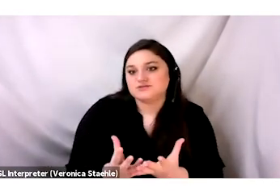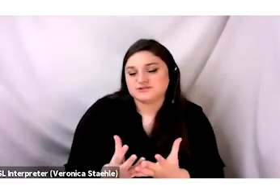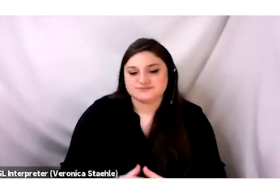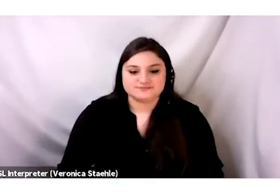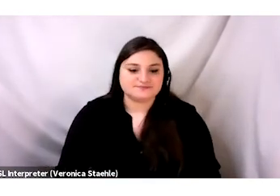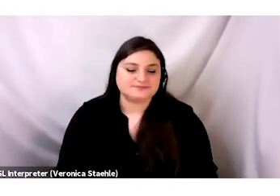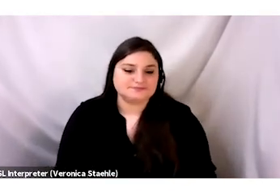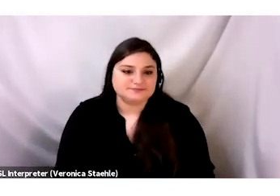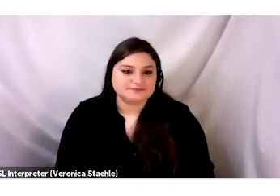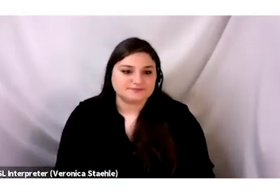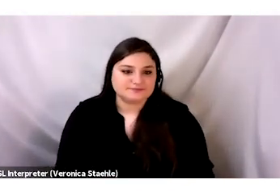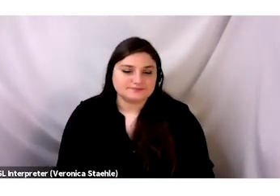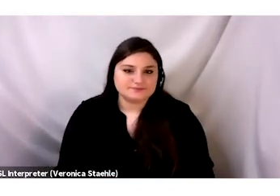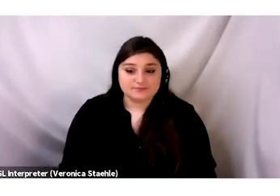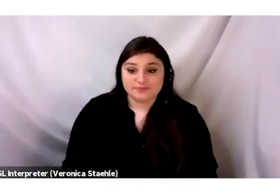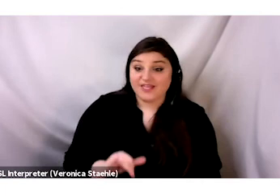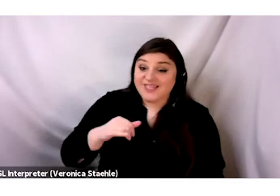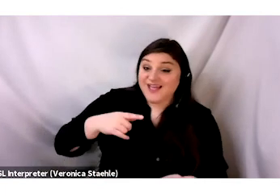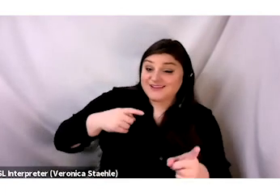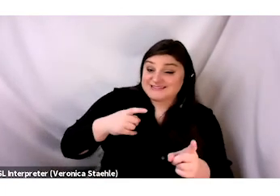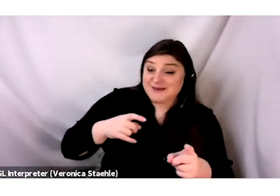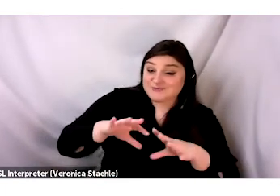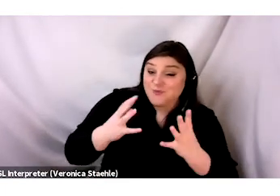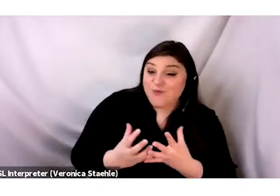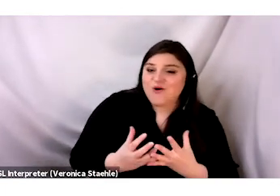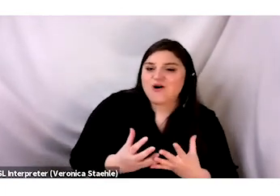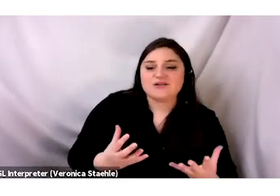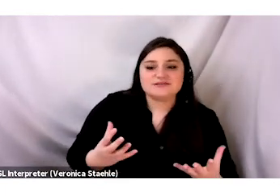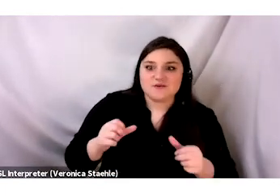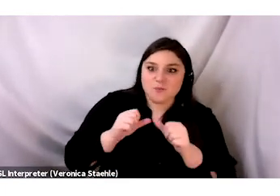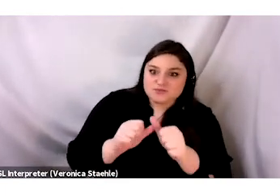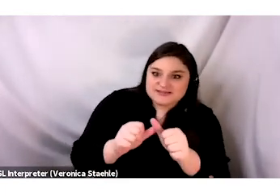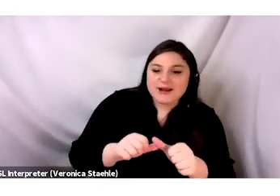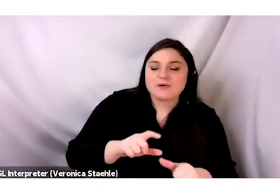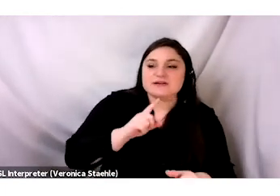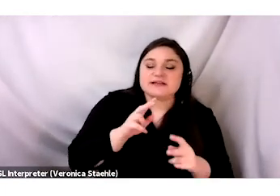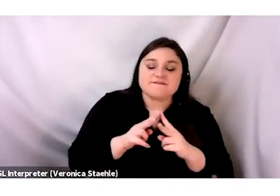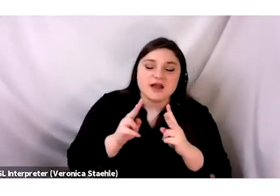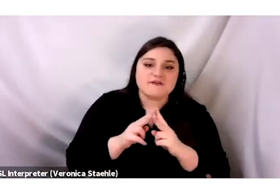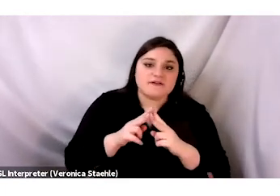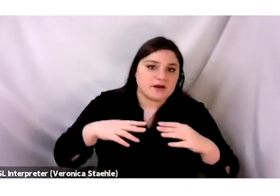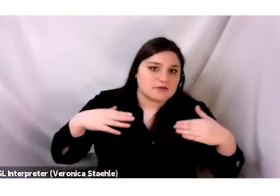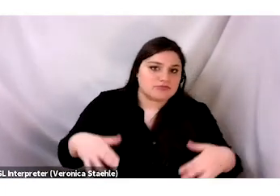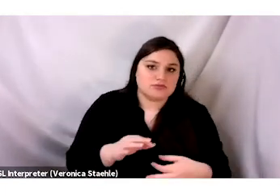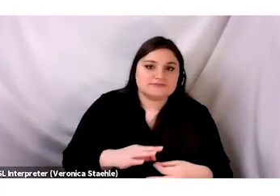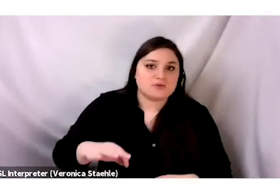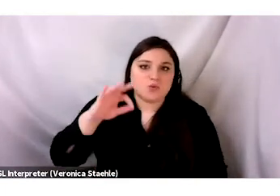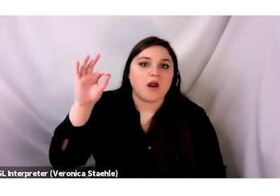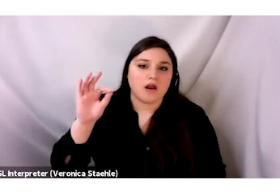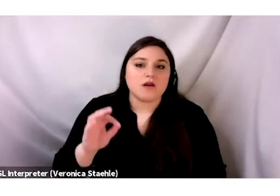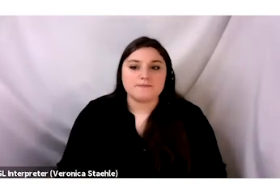I think it is very spiritual, this process of creating a more sustainable world,